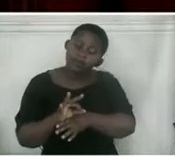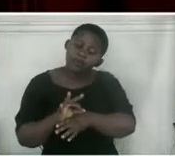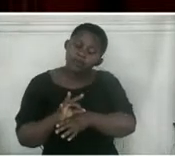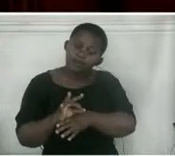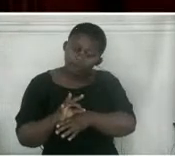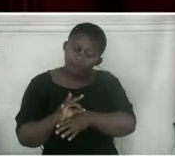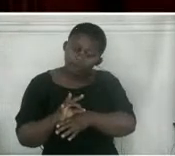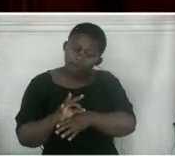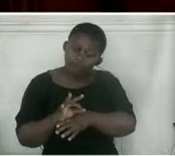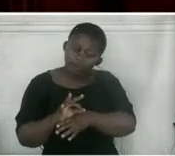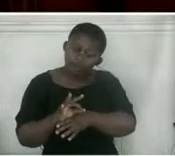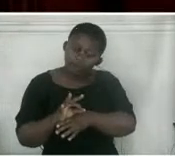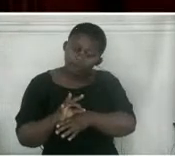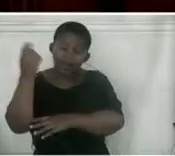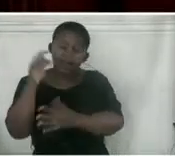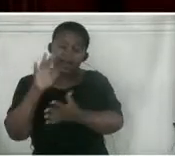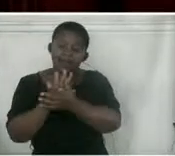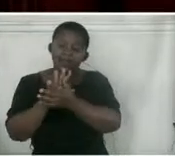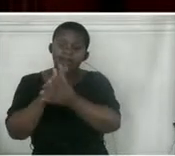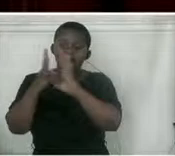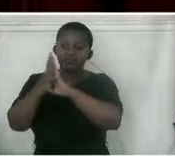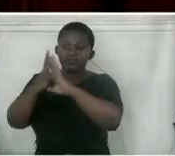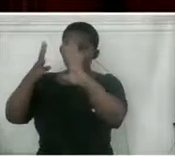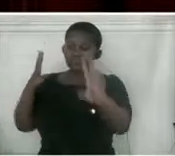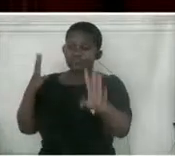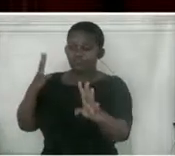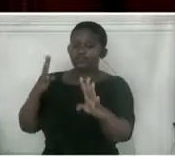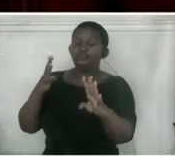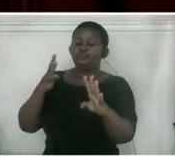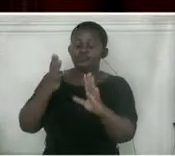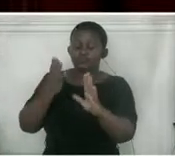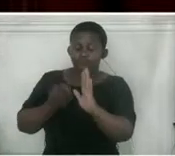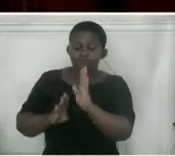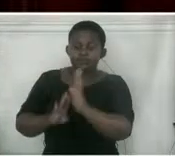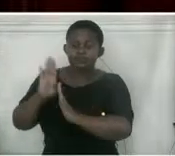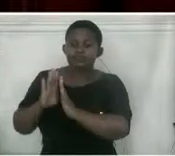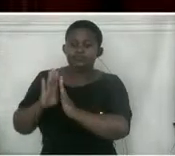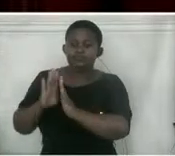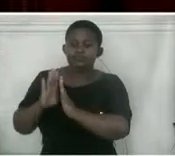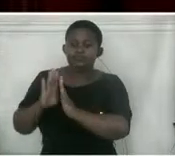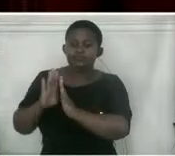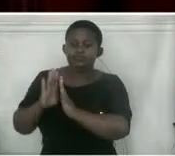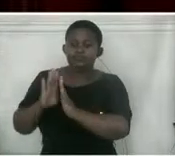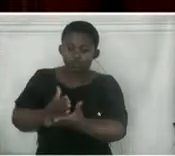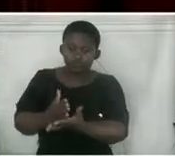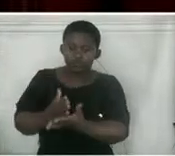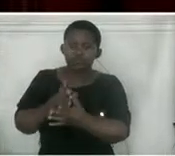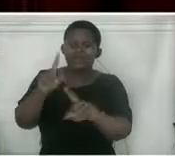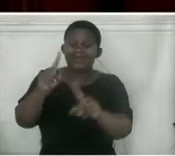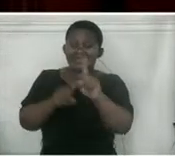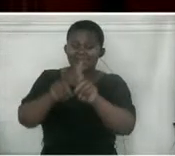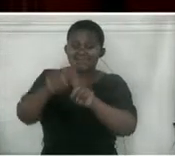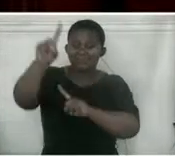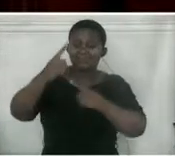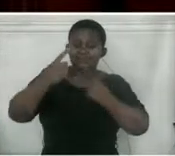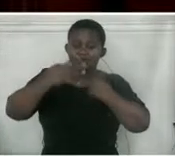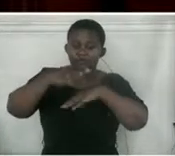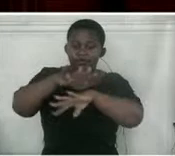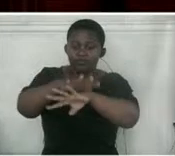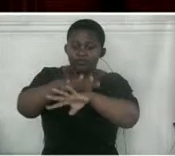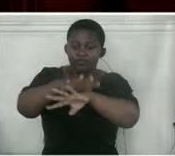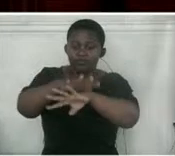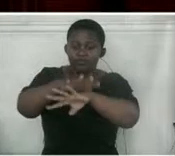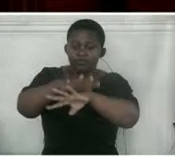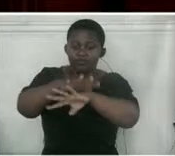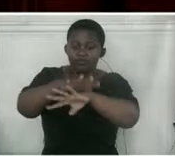of rural and township revitalization strategy to ensure successful implementation of